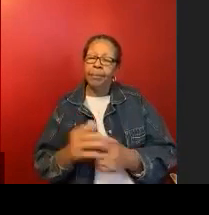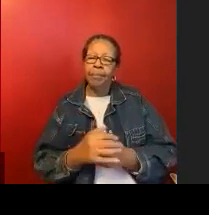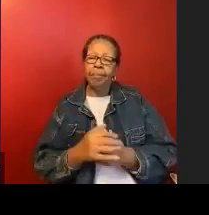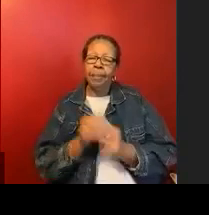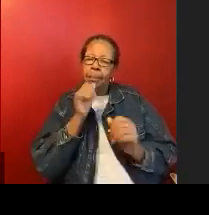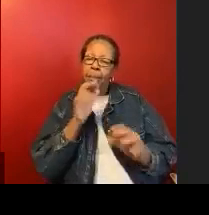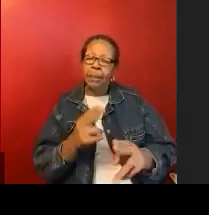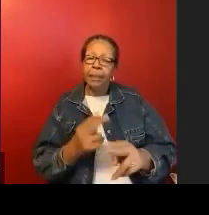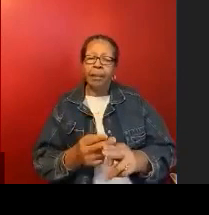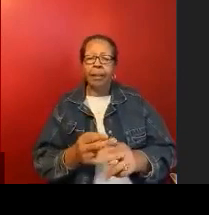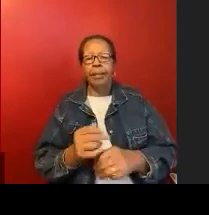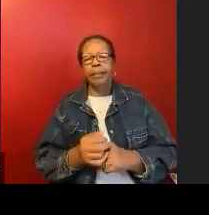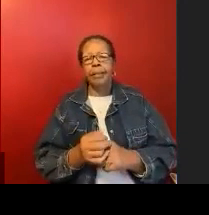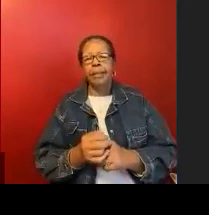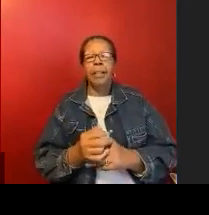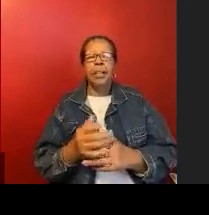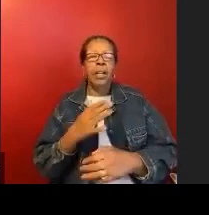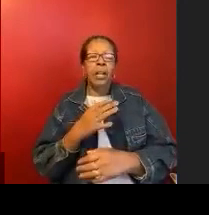short name.